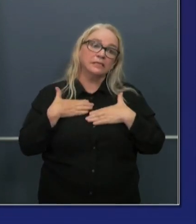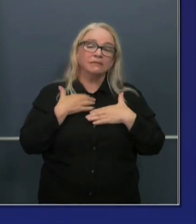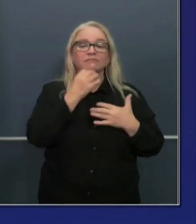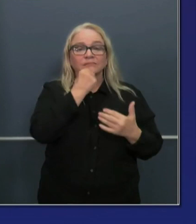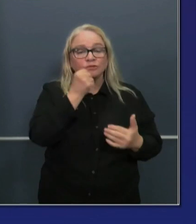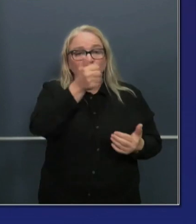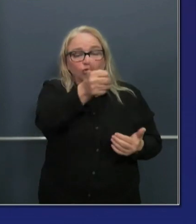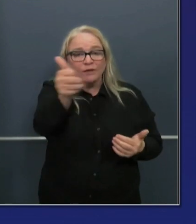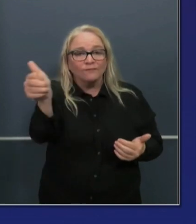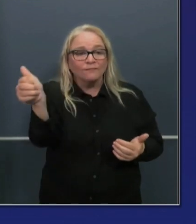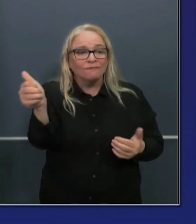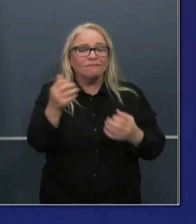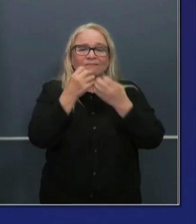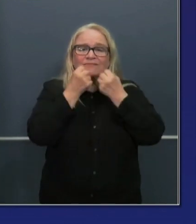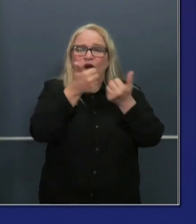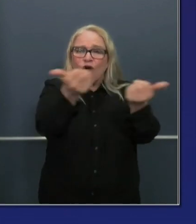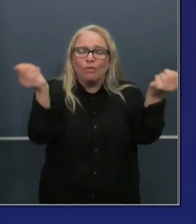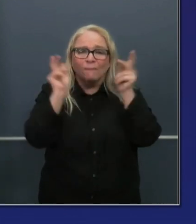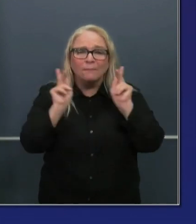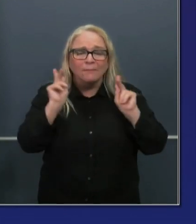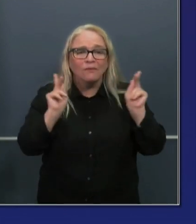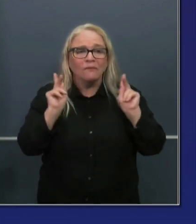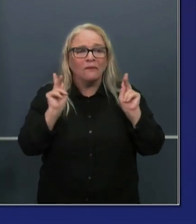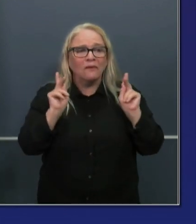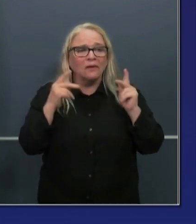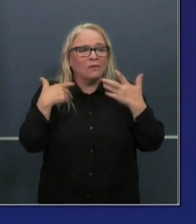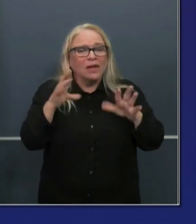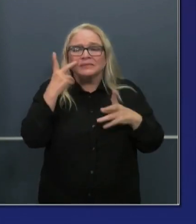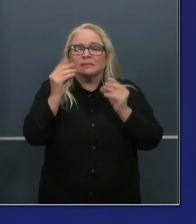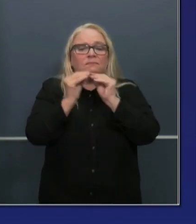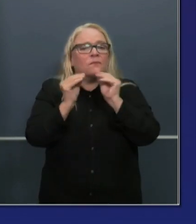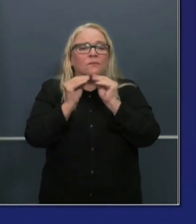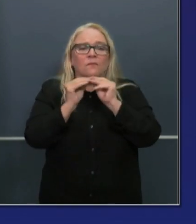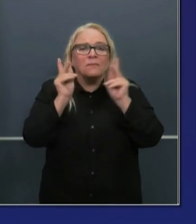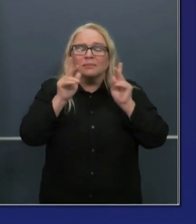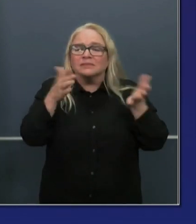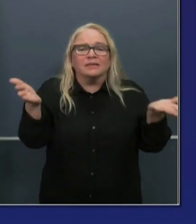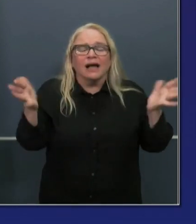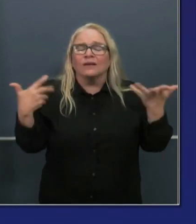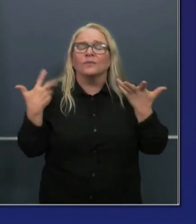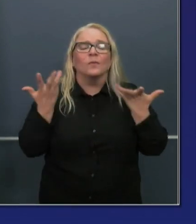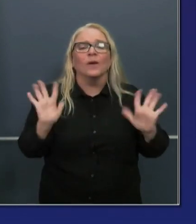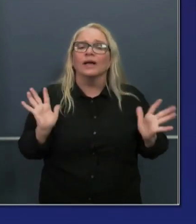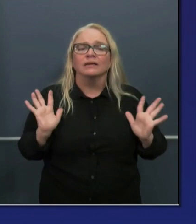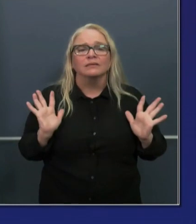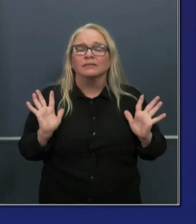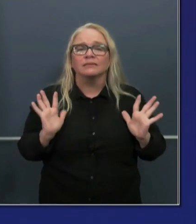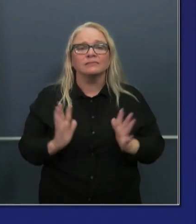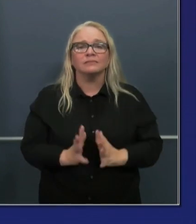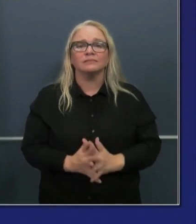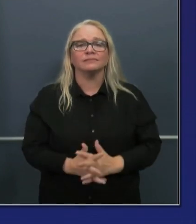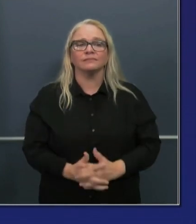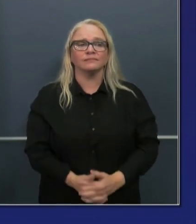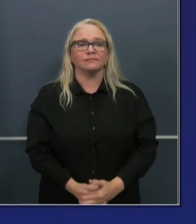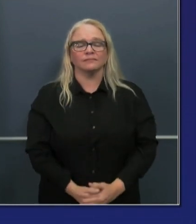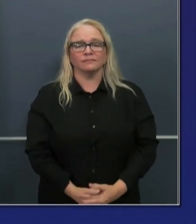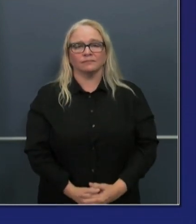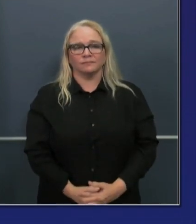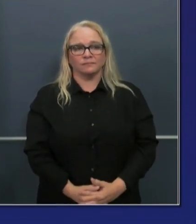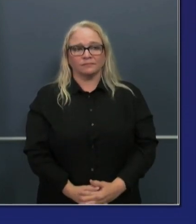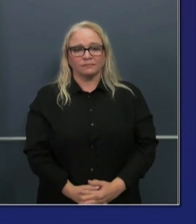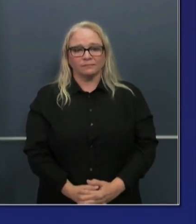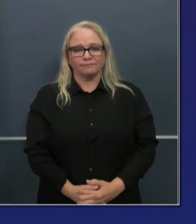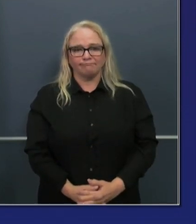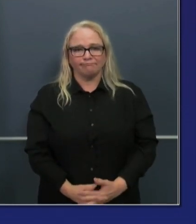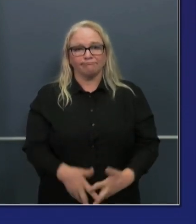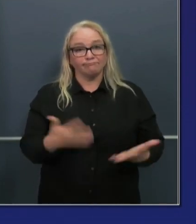somehow people are no longer dying. I've been seeing some punditry in that space that the mortality rates have somehow